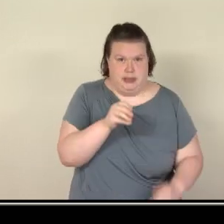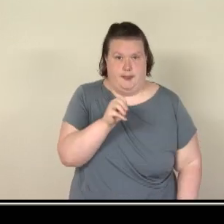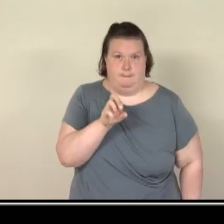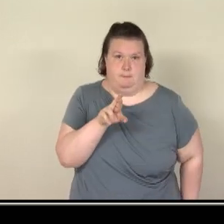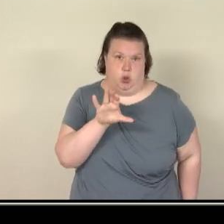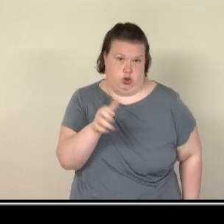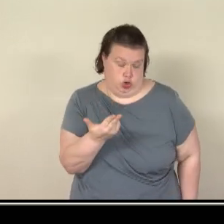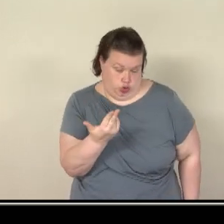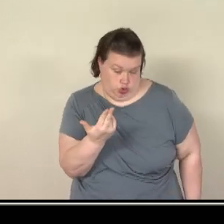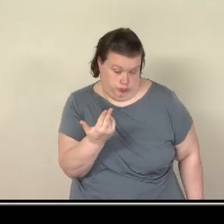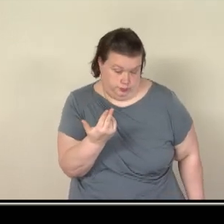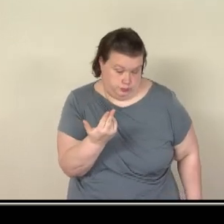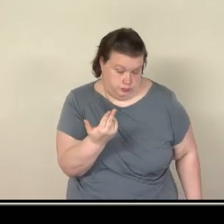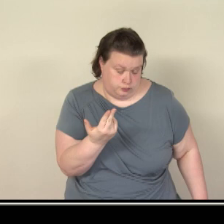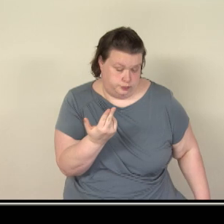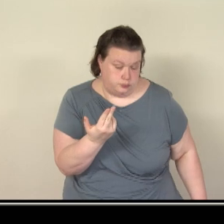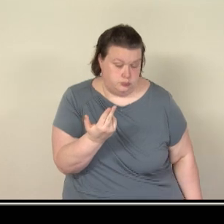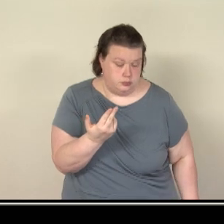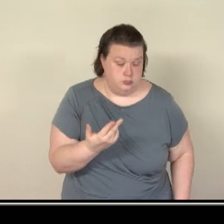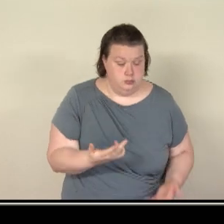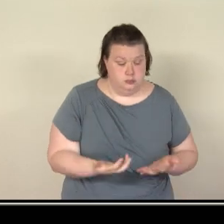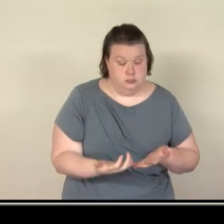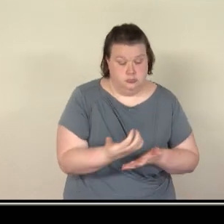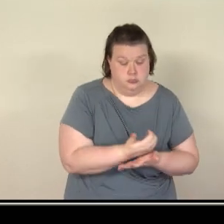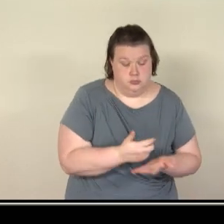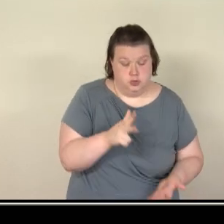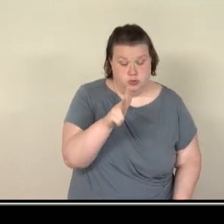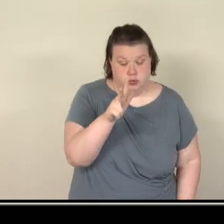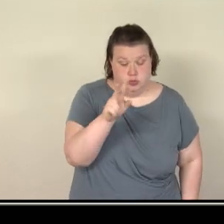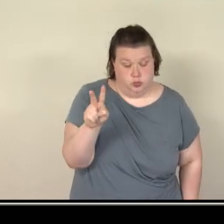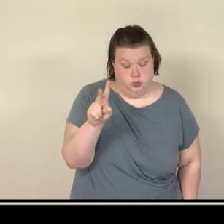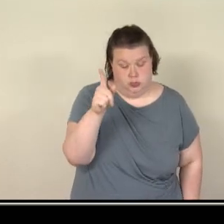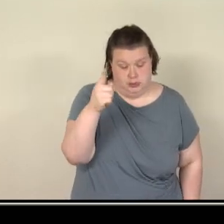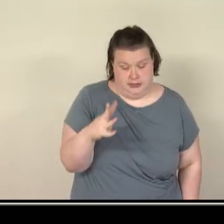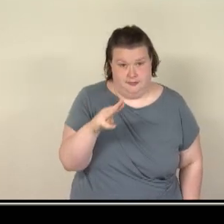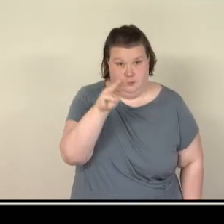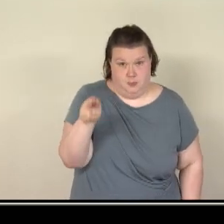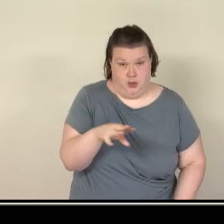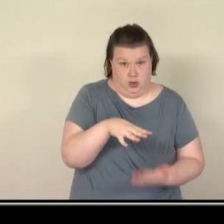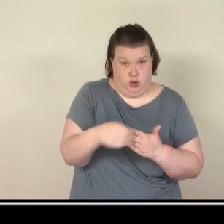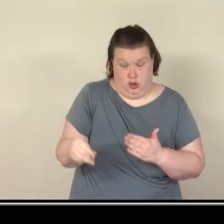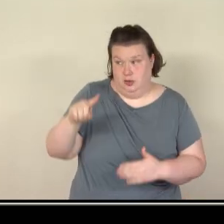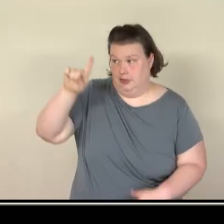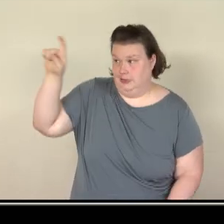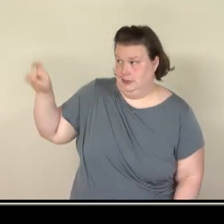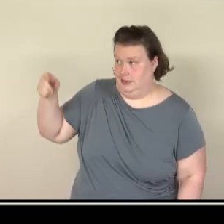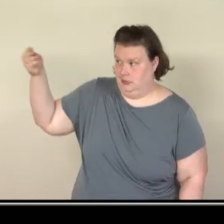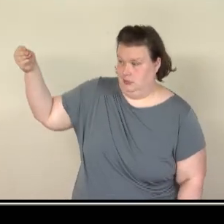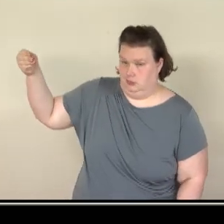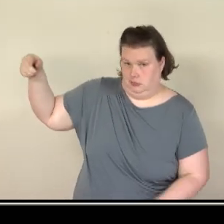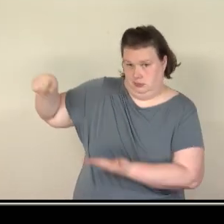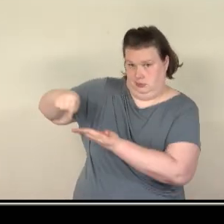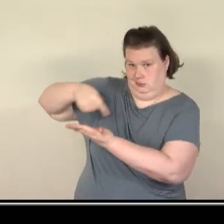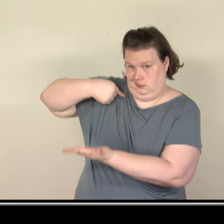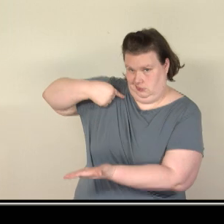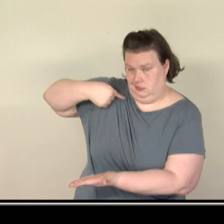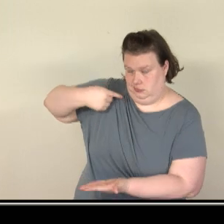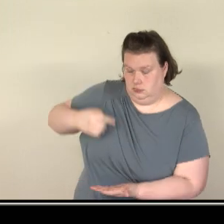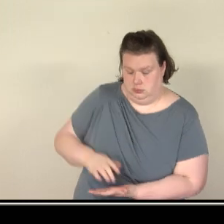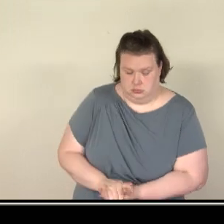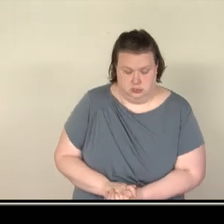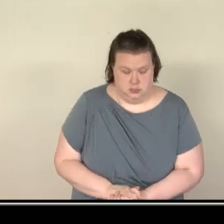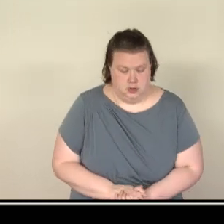March, we actually generated $32.5 million from the state in hold harmless funds.